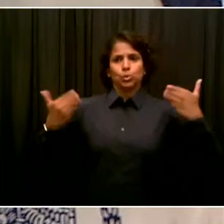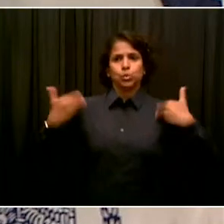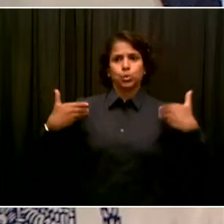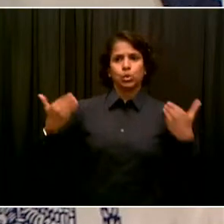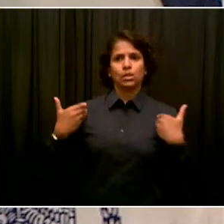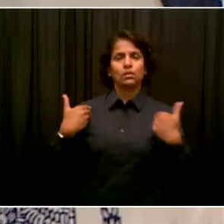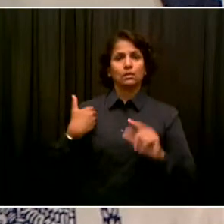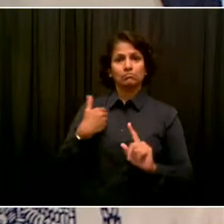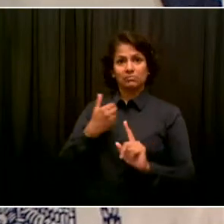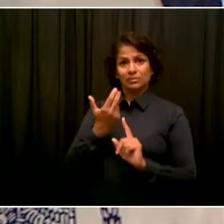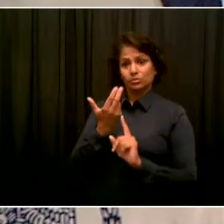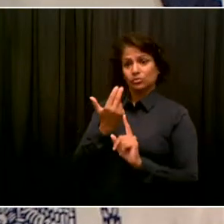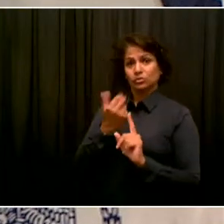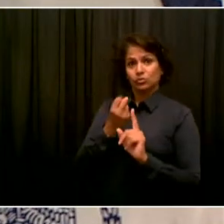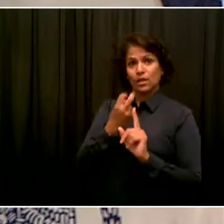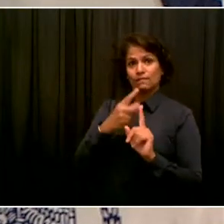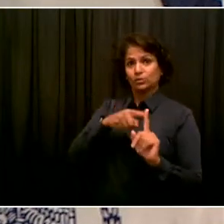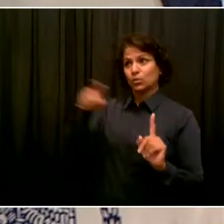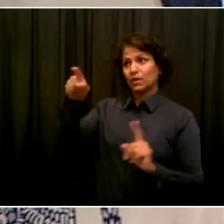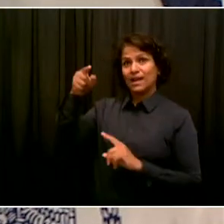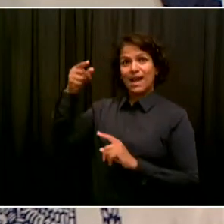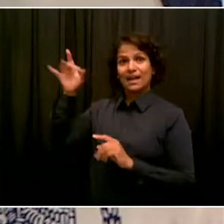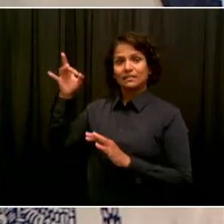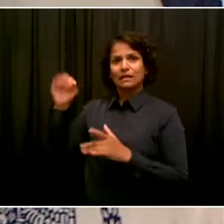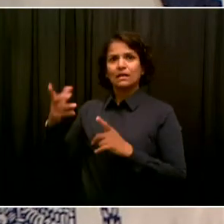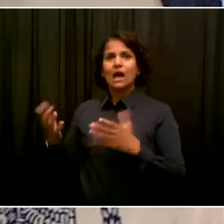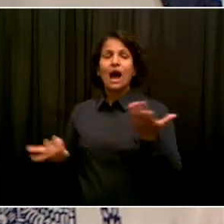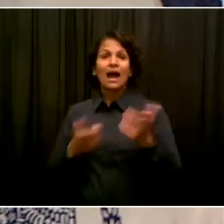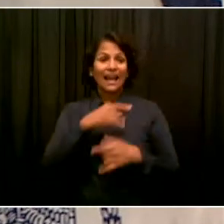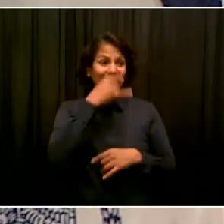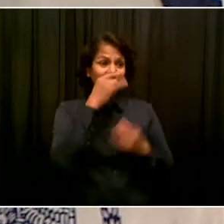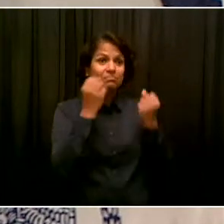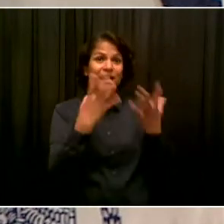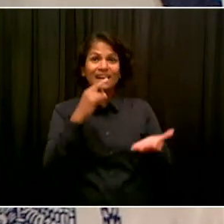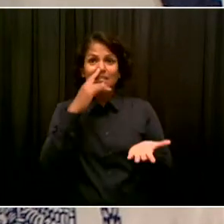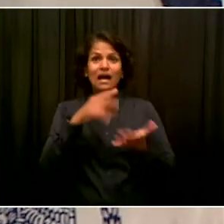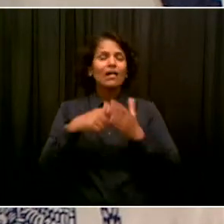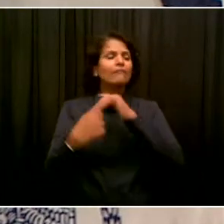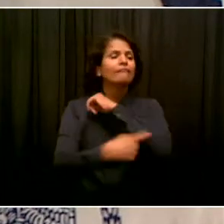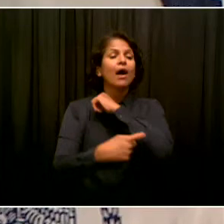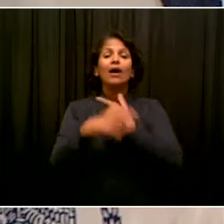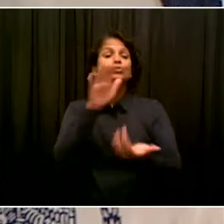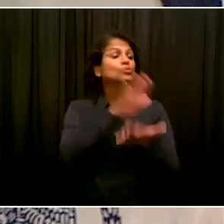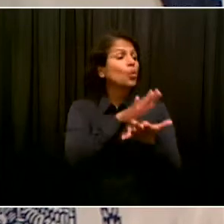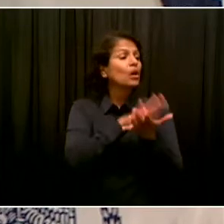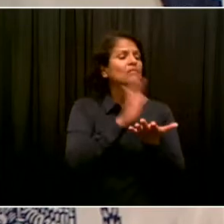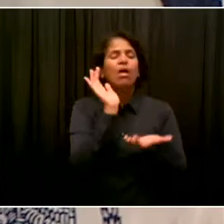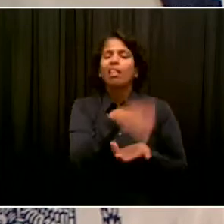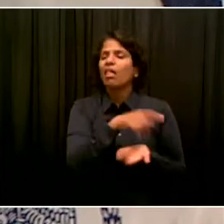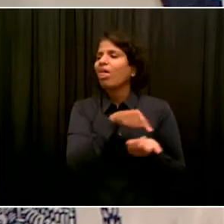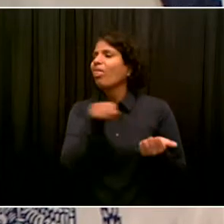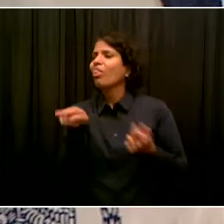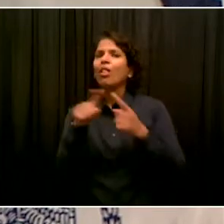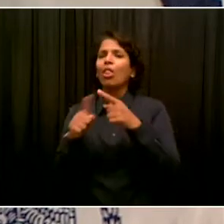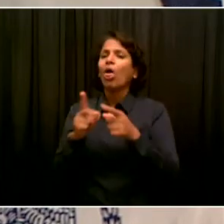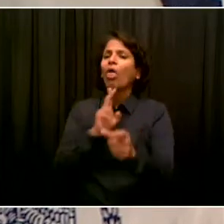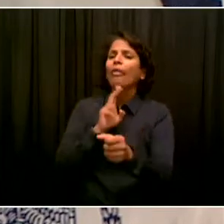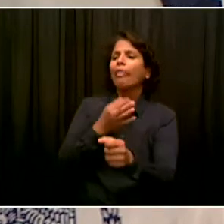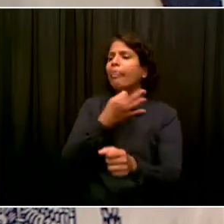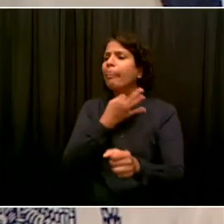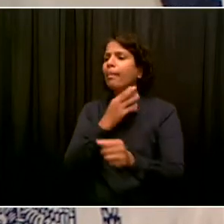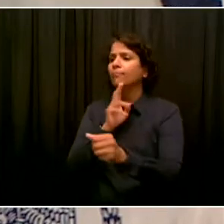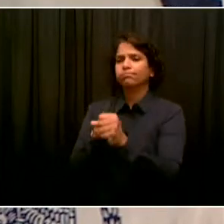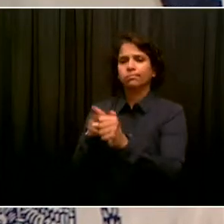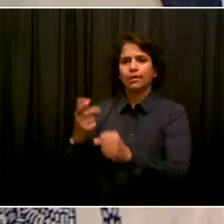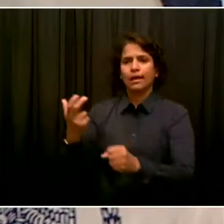who are really affected by some of the negative impulses or realities around them. We've got to help those kids.